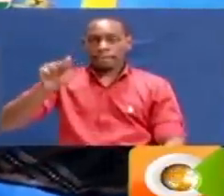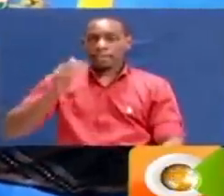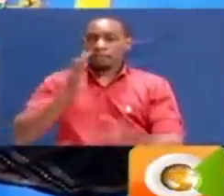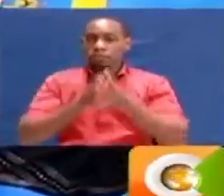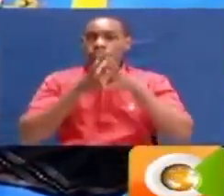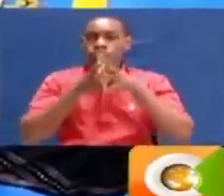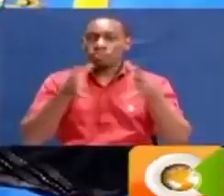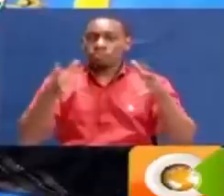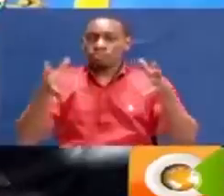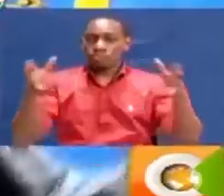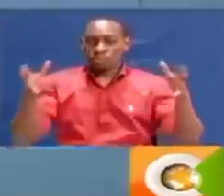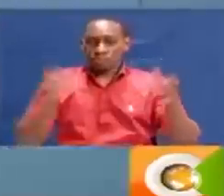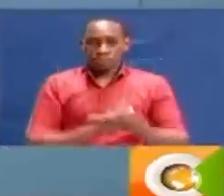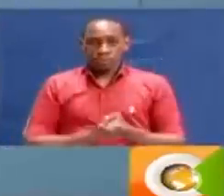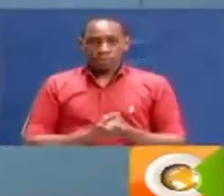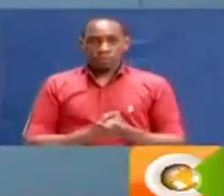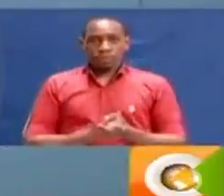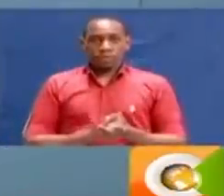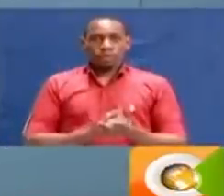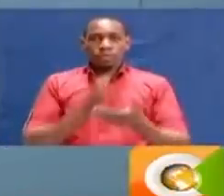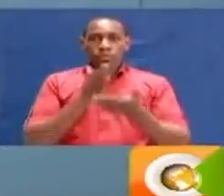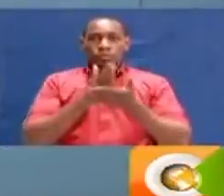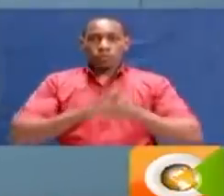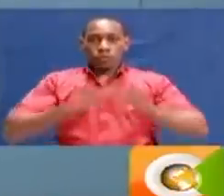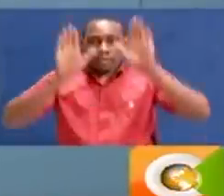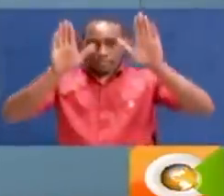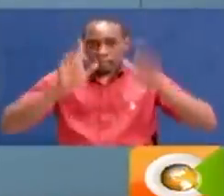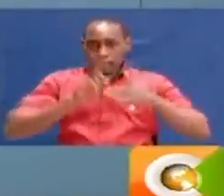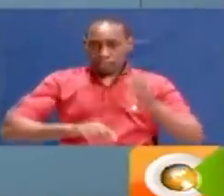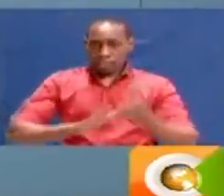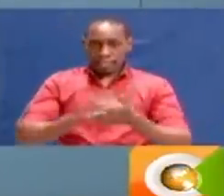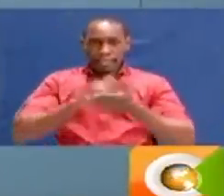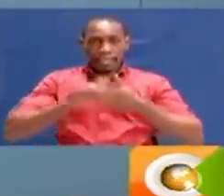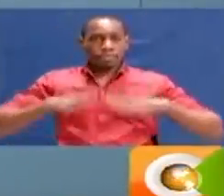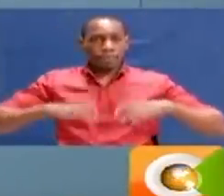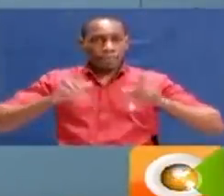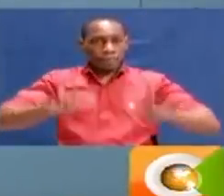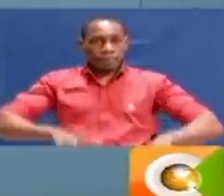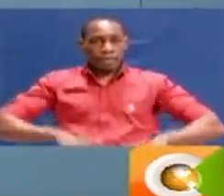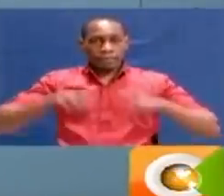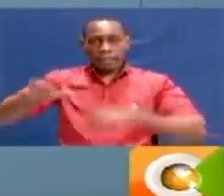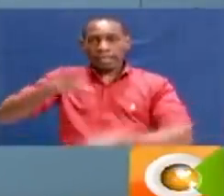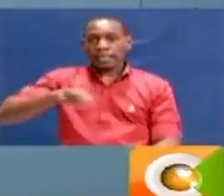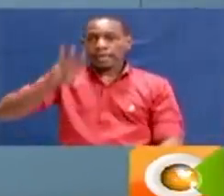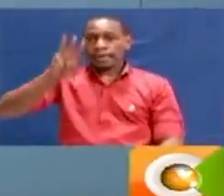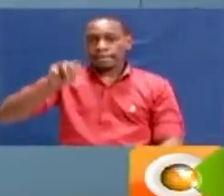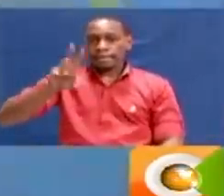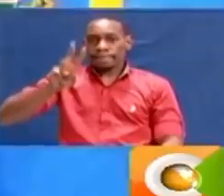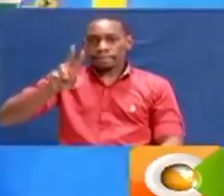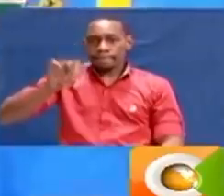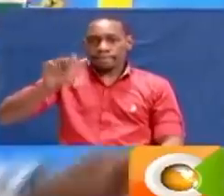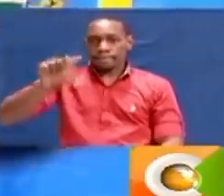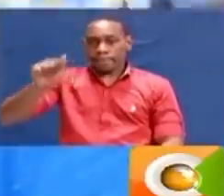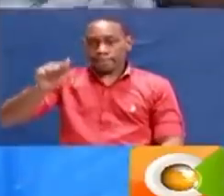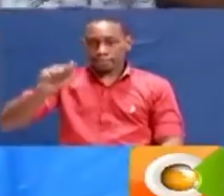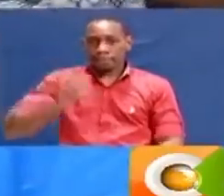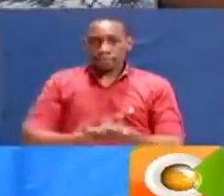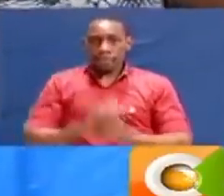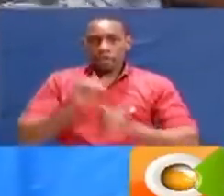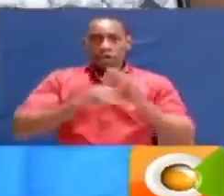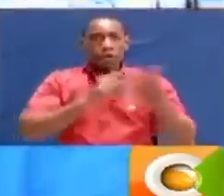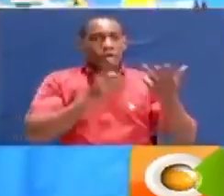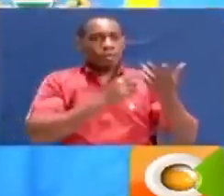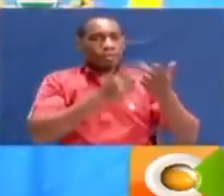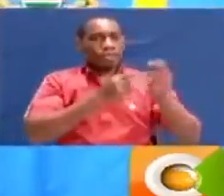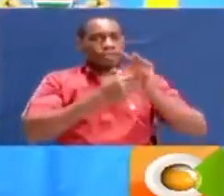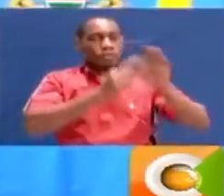is imperative that persons living in the Mvita area, what all these figures tell you is that they